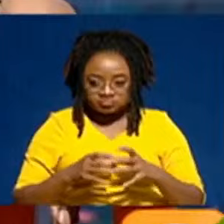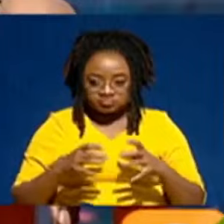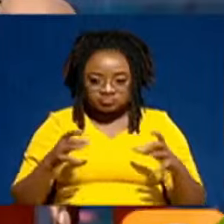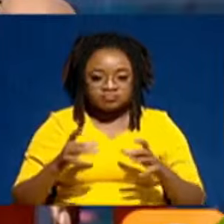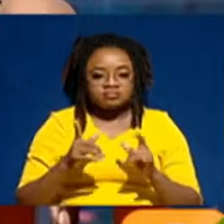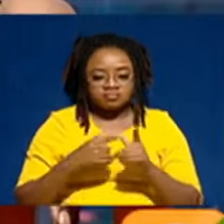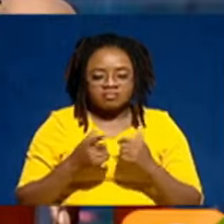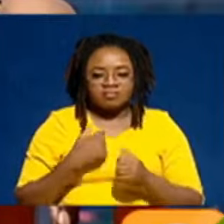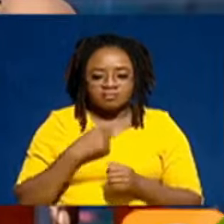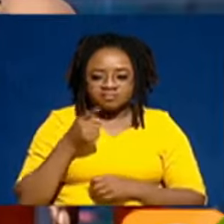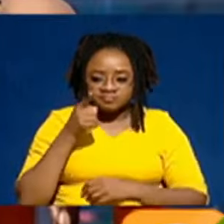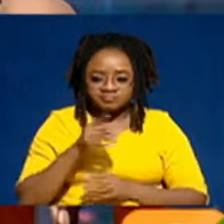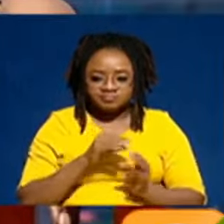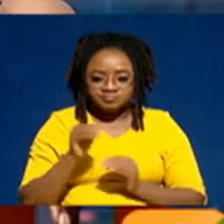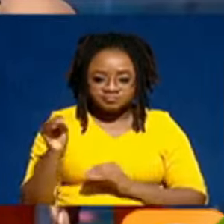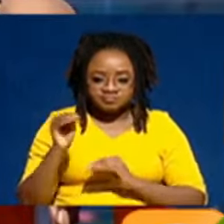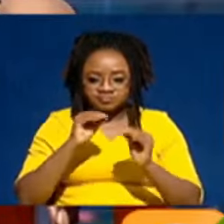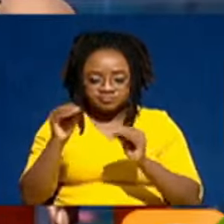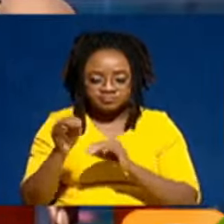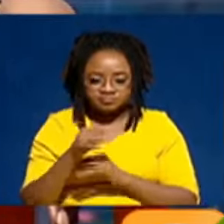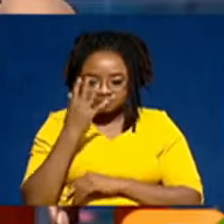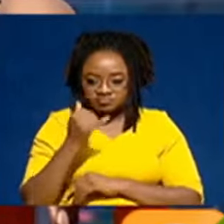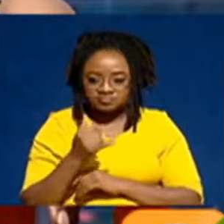don't need small capacity vehicles